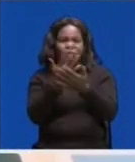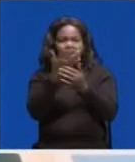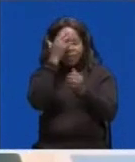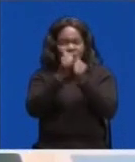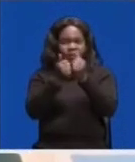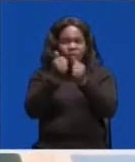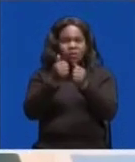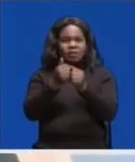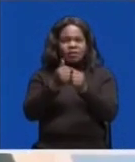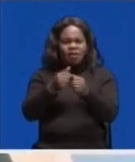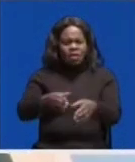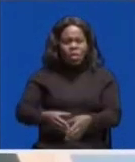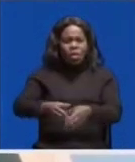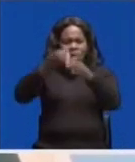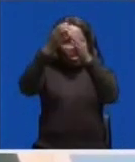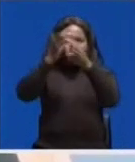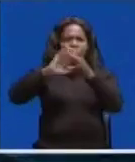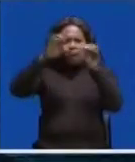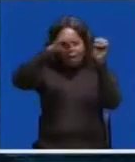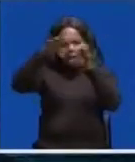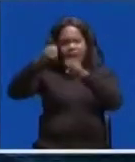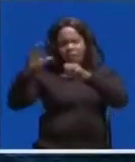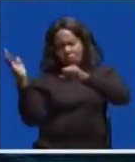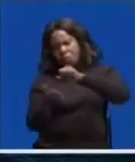cutting down an electricity pole line.